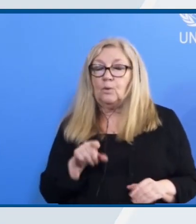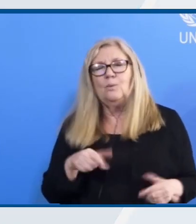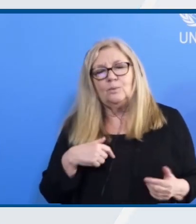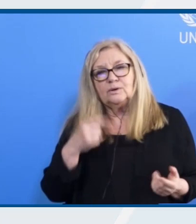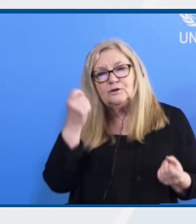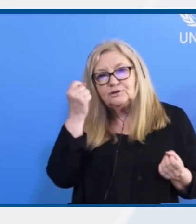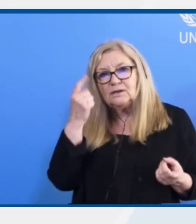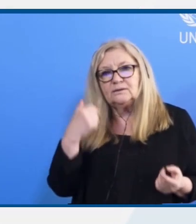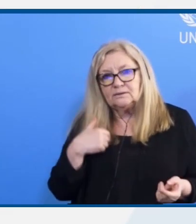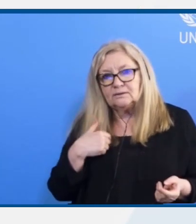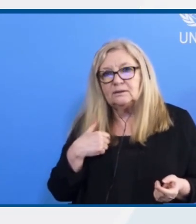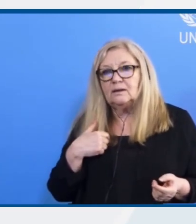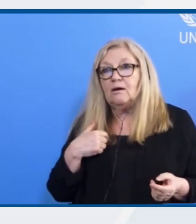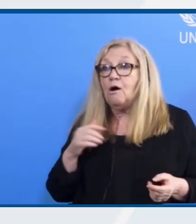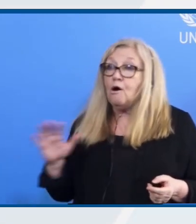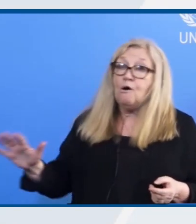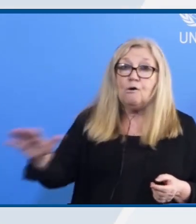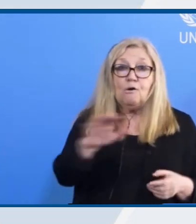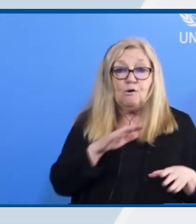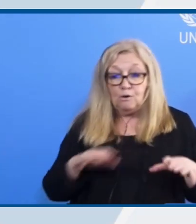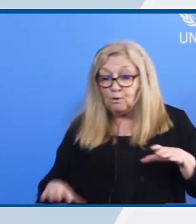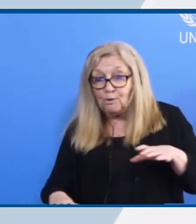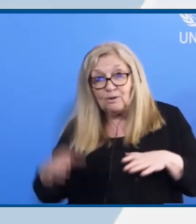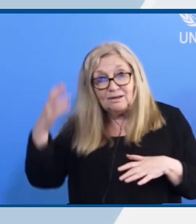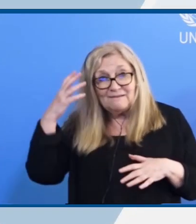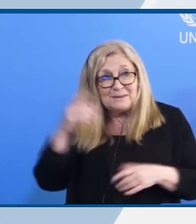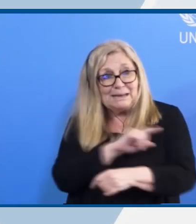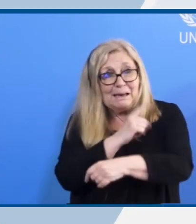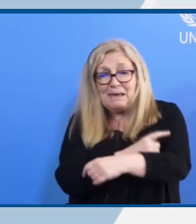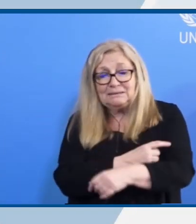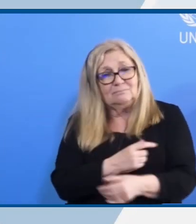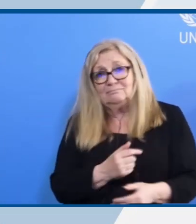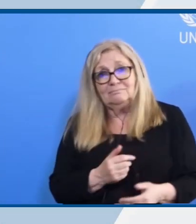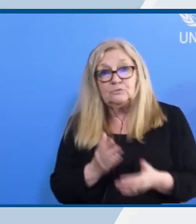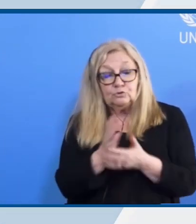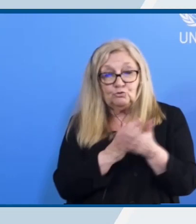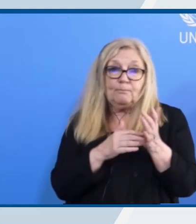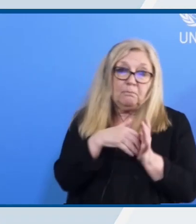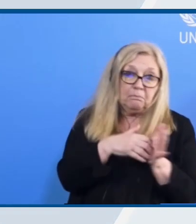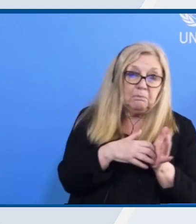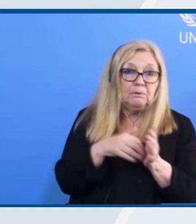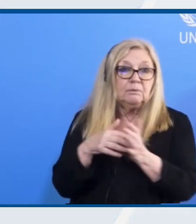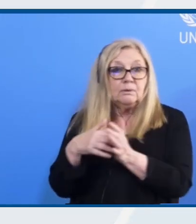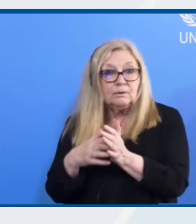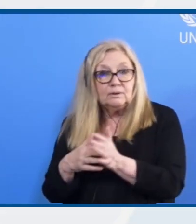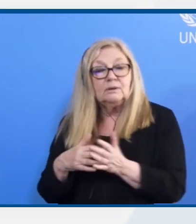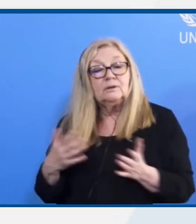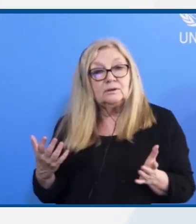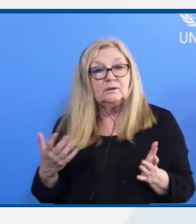understand that not all local governments have the same level of capacity, so you try to embed capacity building to ensure that, if you